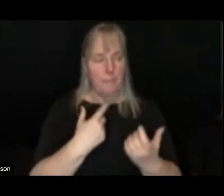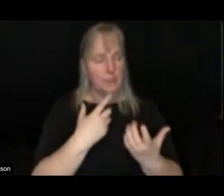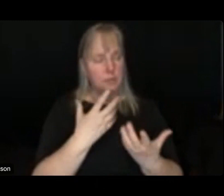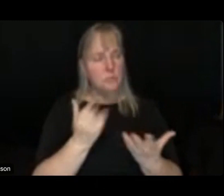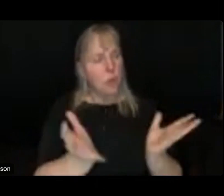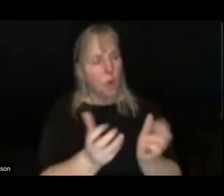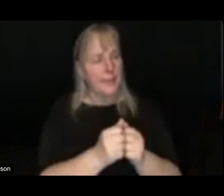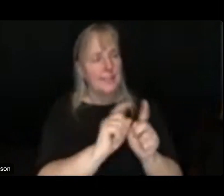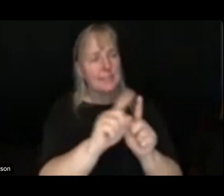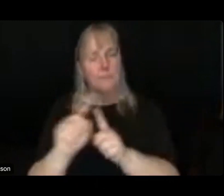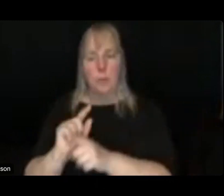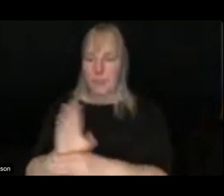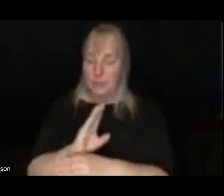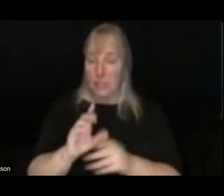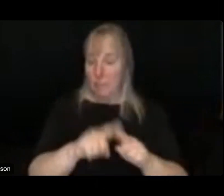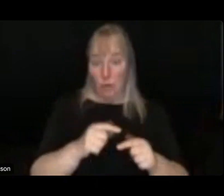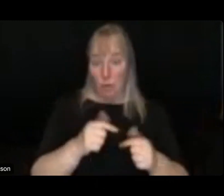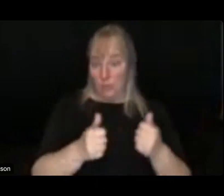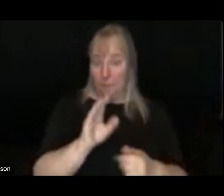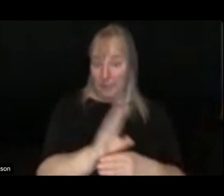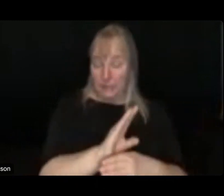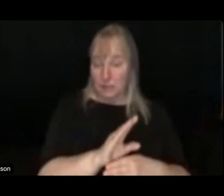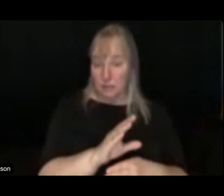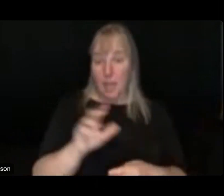is, AI and the way it can help